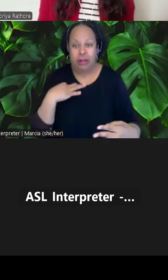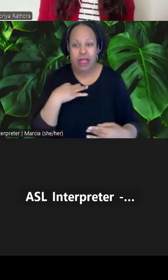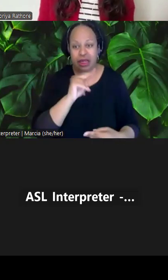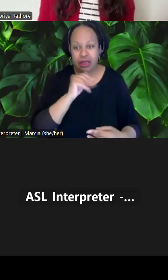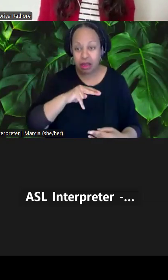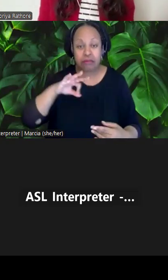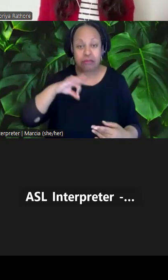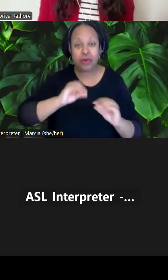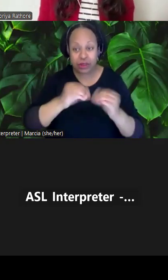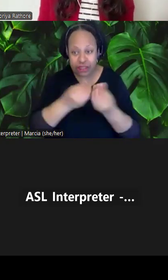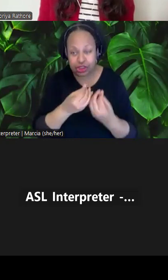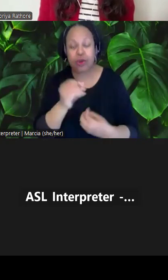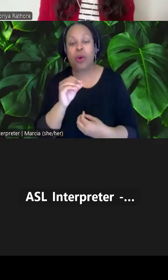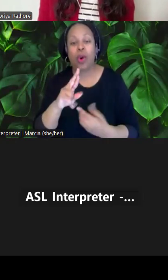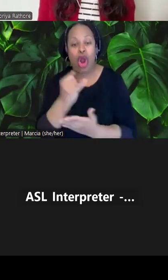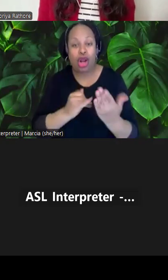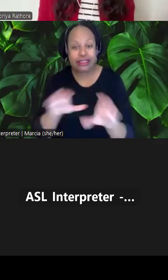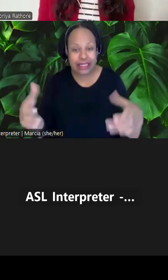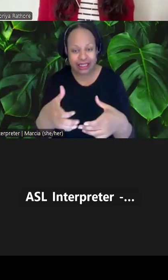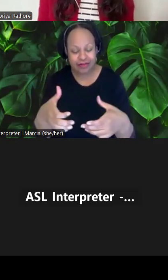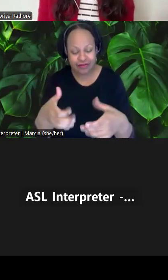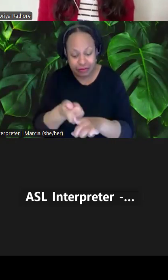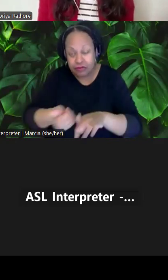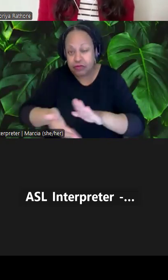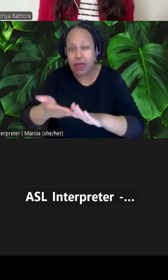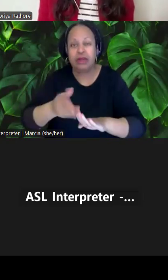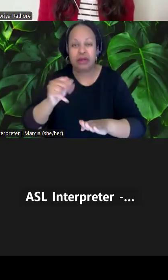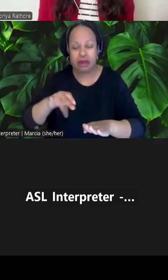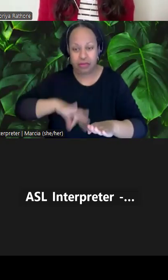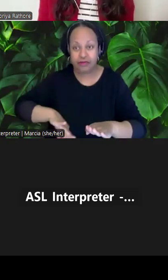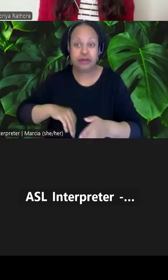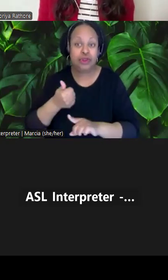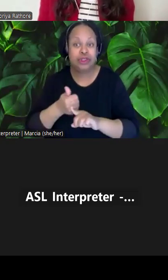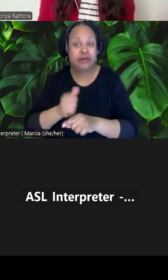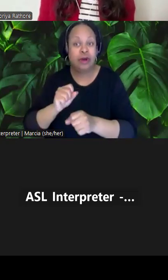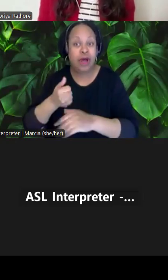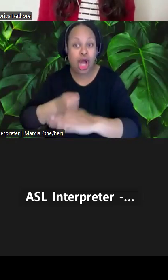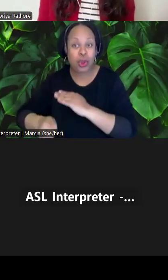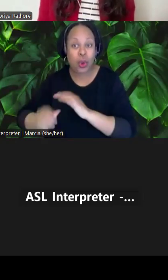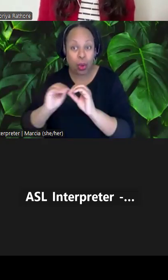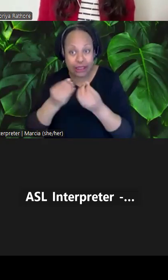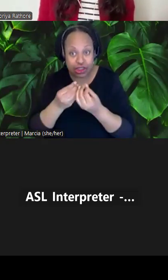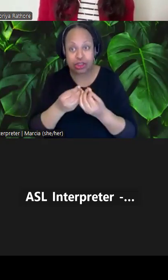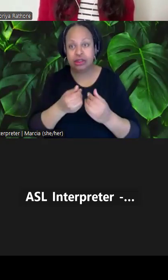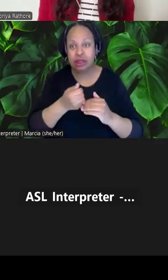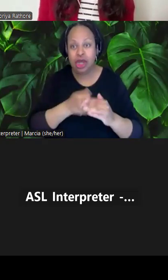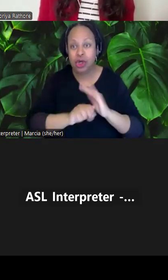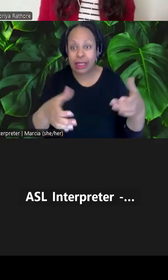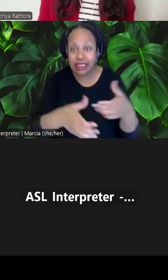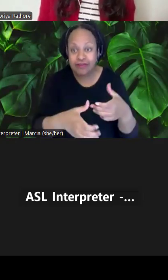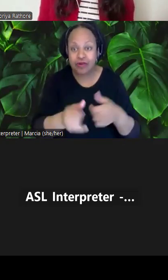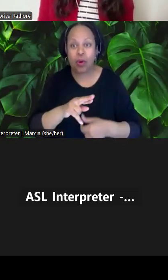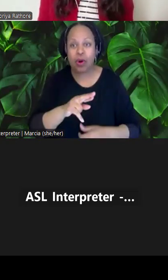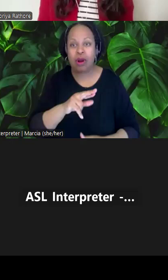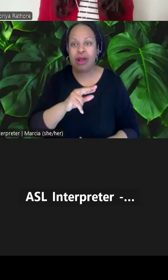operating on a nonprofit basis. So if you're already part of an organization or a collective or unincorporated